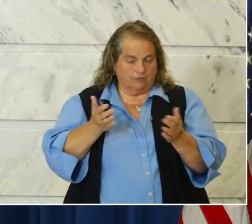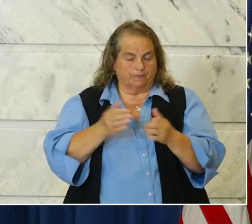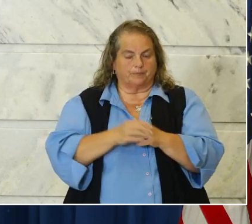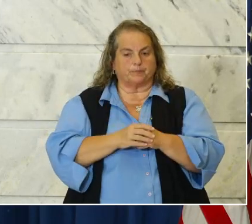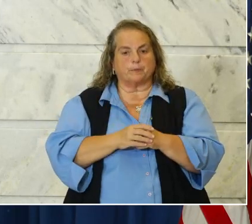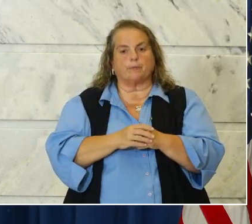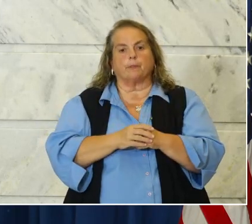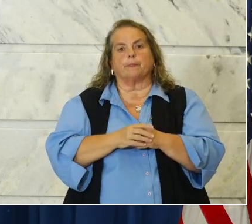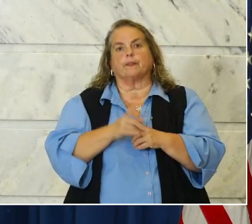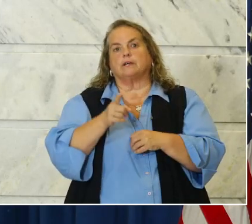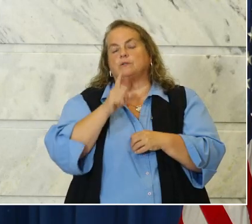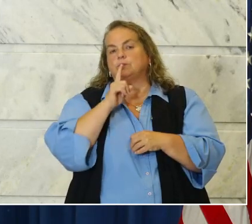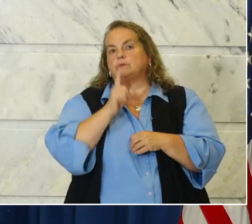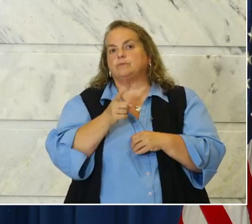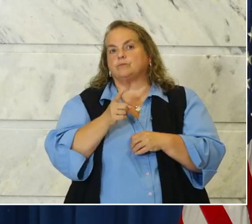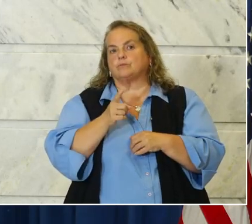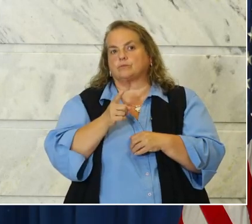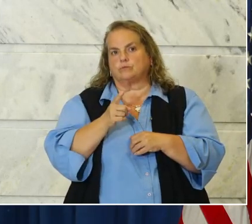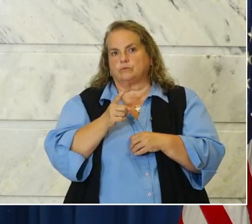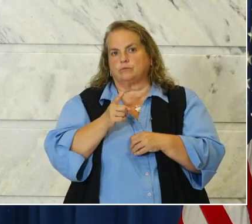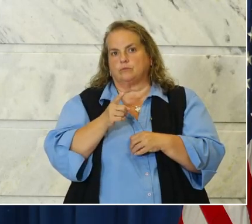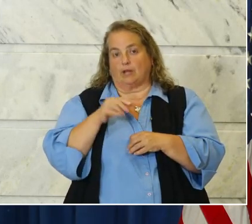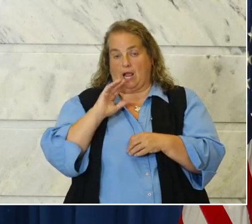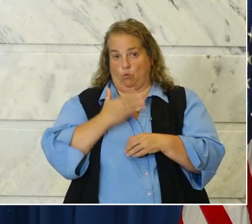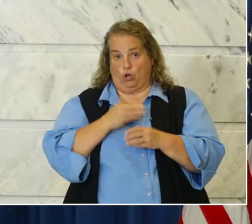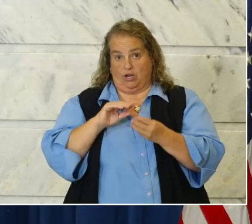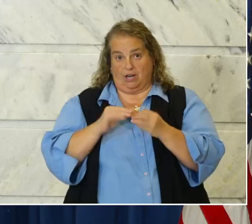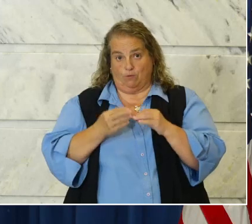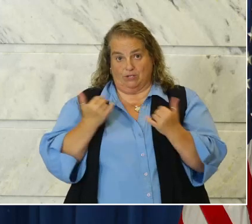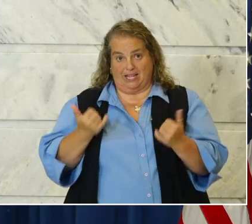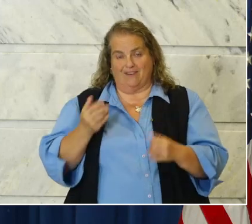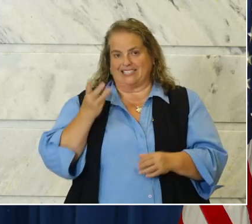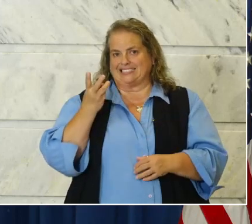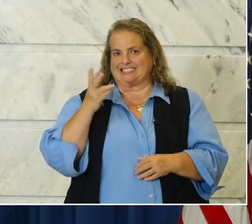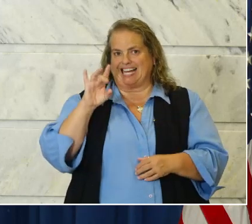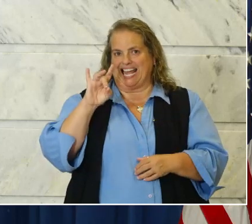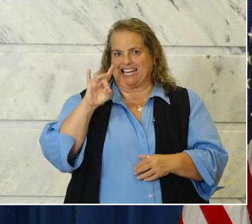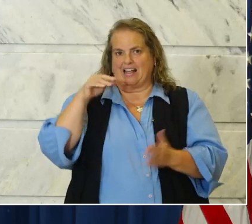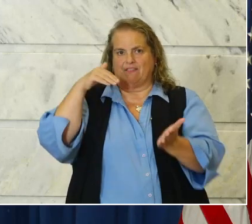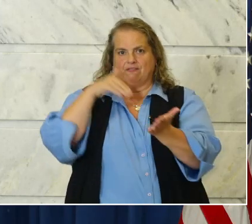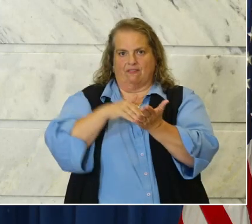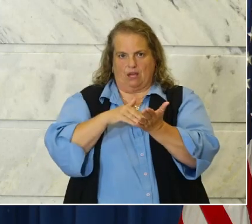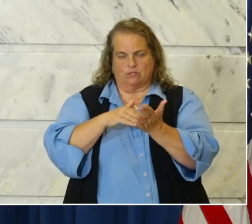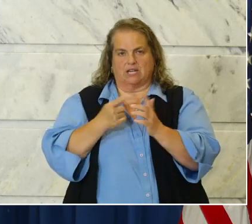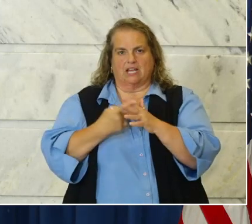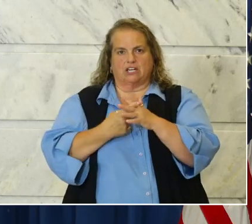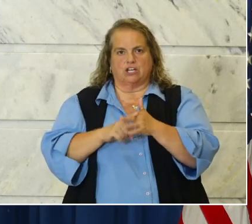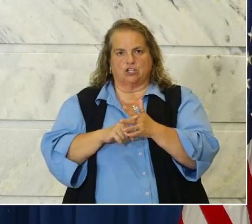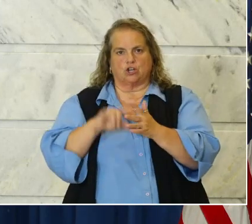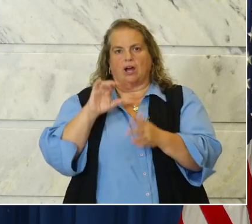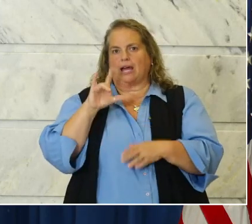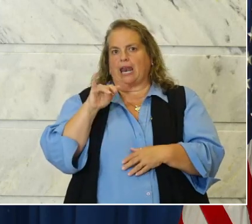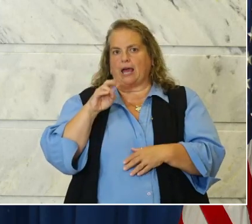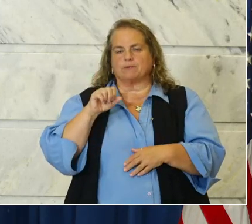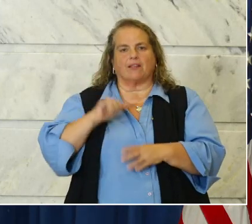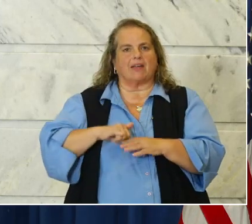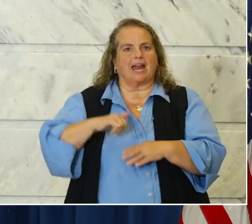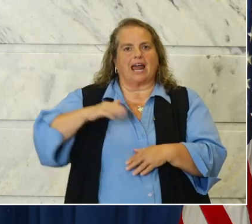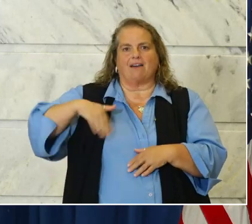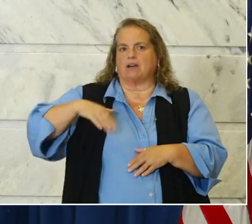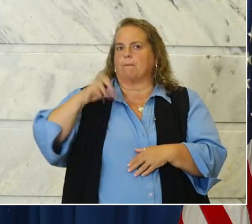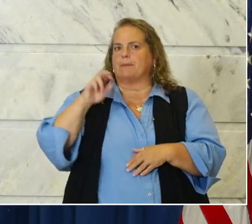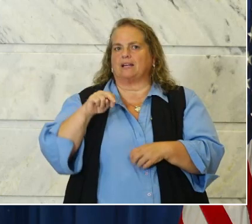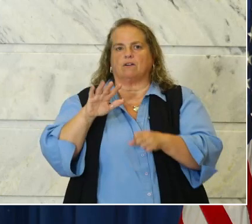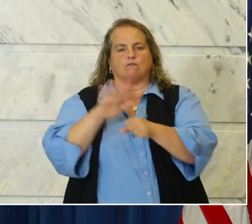Now, there are out there in our numbers right now about 68,000 initial claims that have not been fully